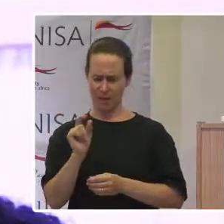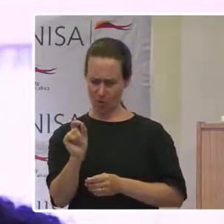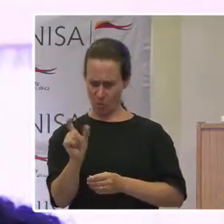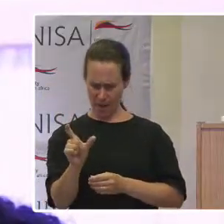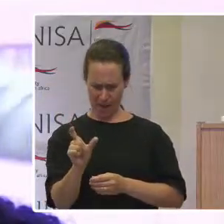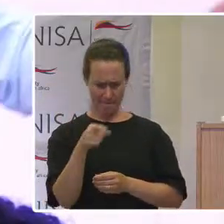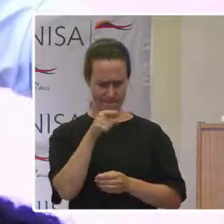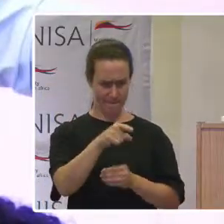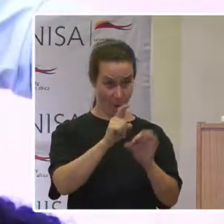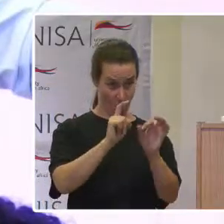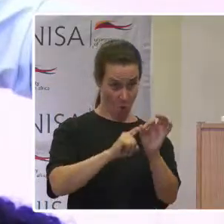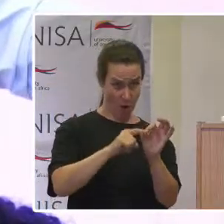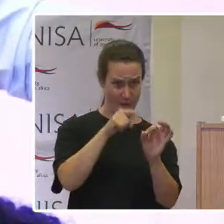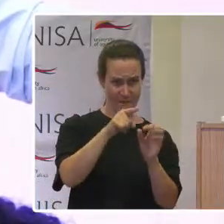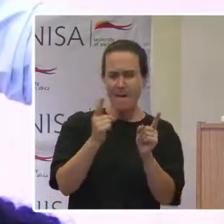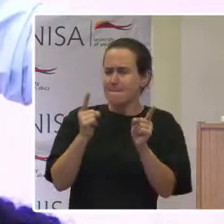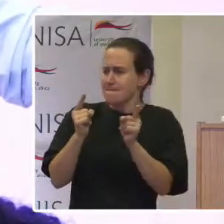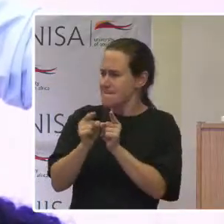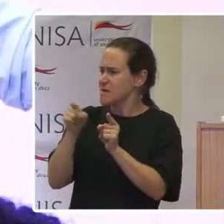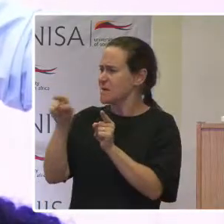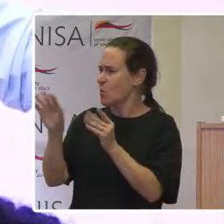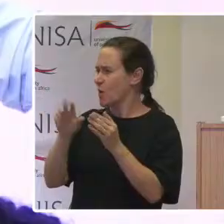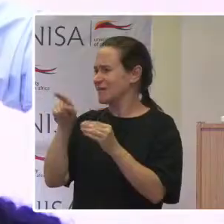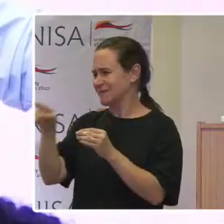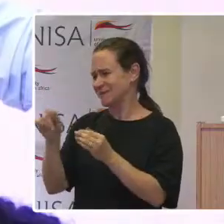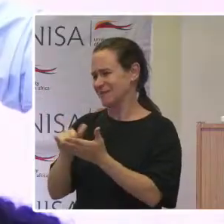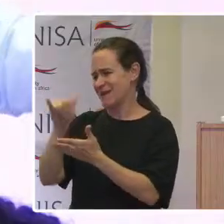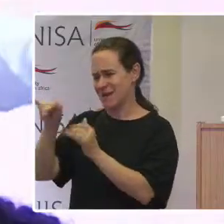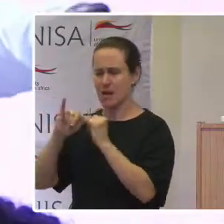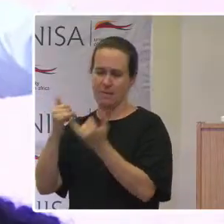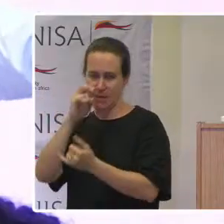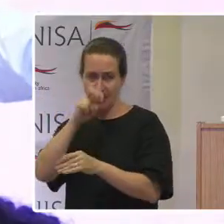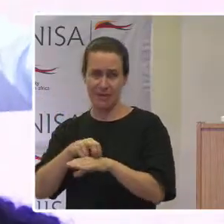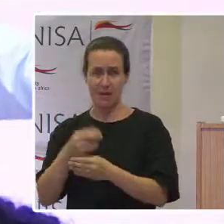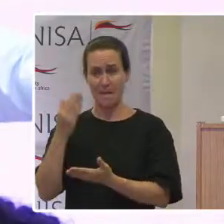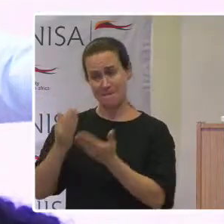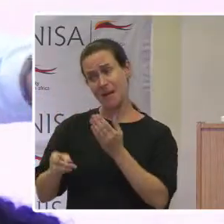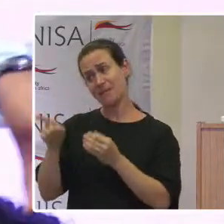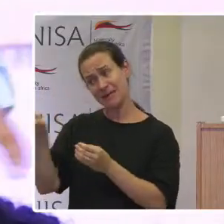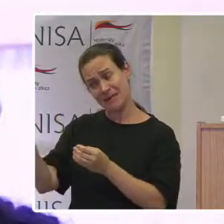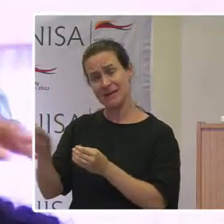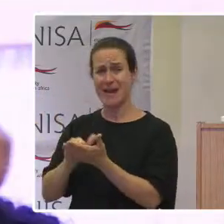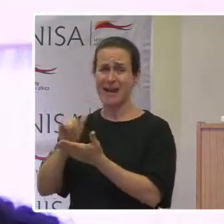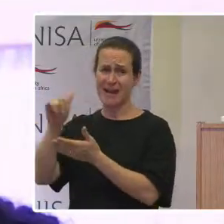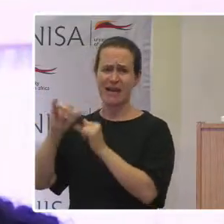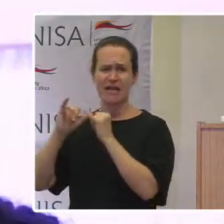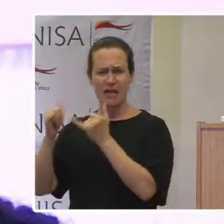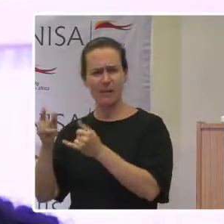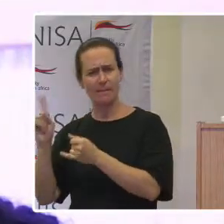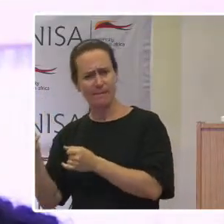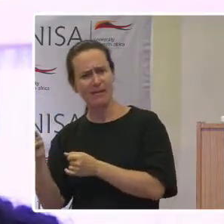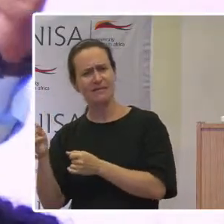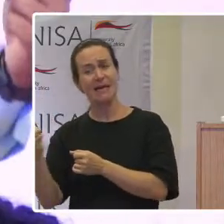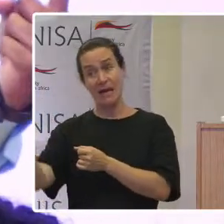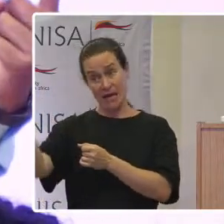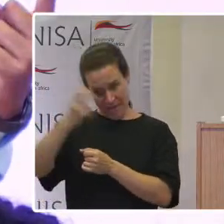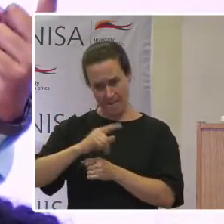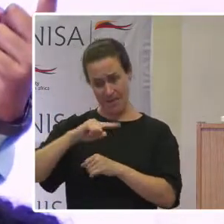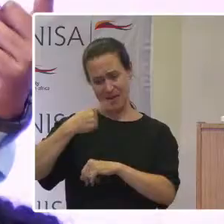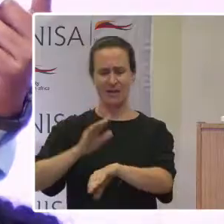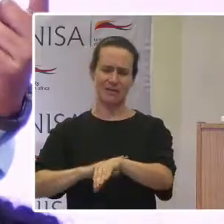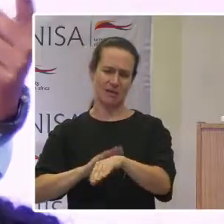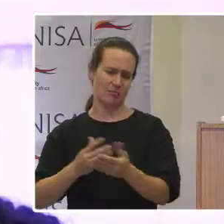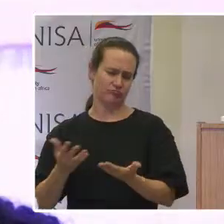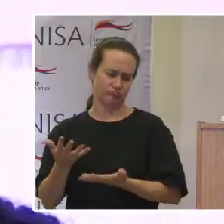qualifying and meeting the requirements for the airline. Maybe the airlines need to be present in the next discussion. So that's problem number